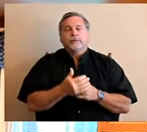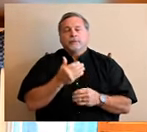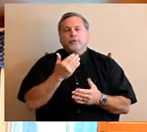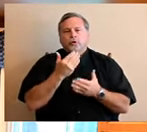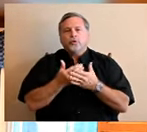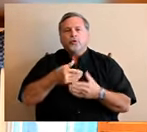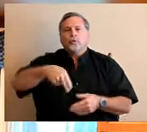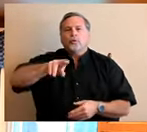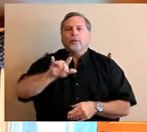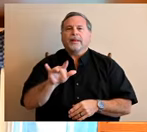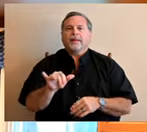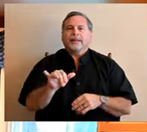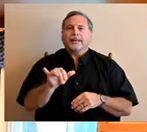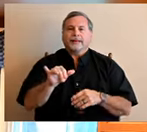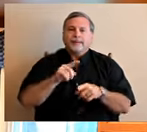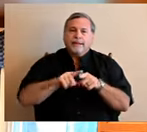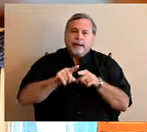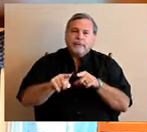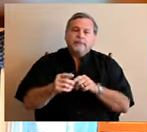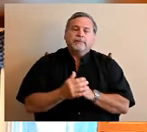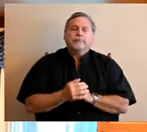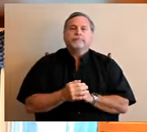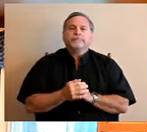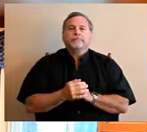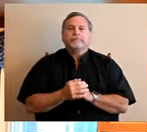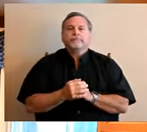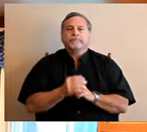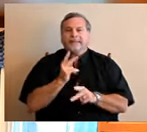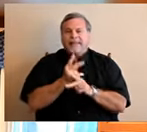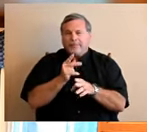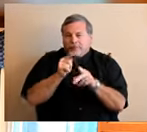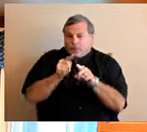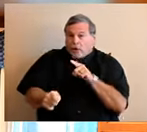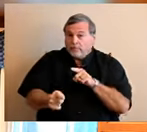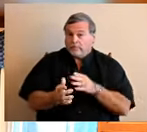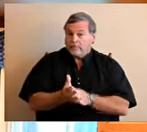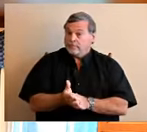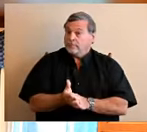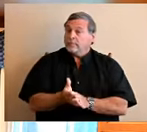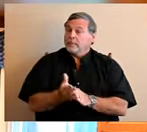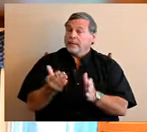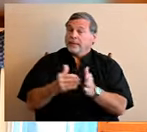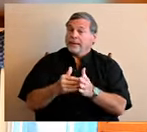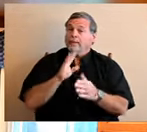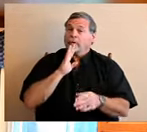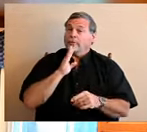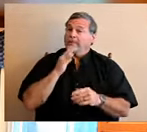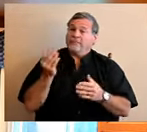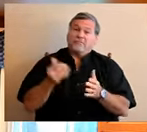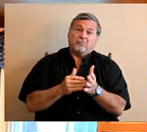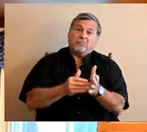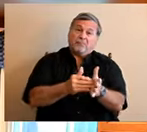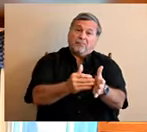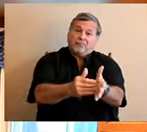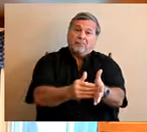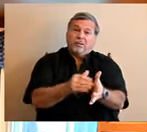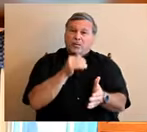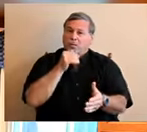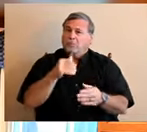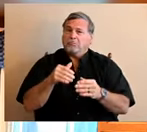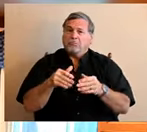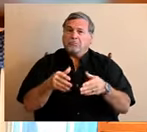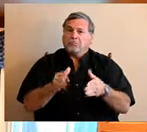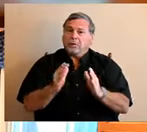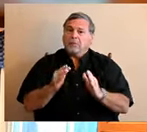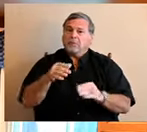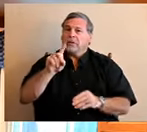quality paring knife. Keep it sharp. Again, I talk about knives all the time. Keep them sharp. Don't let them be dull because you tend to